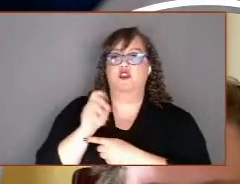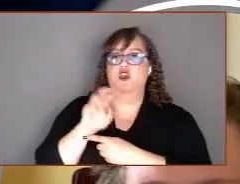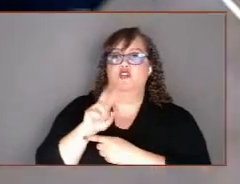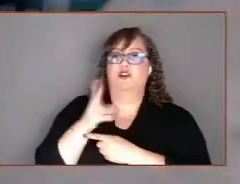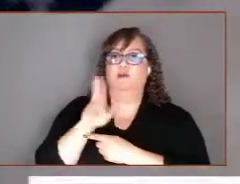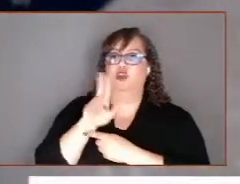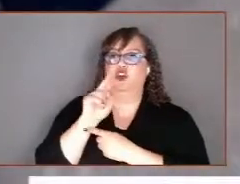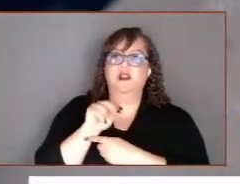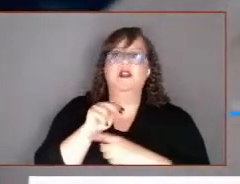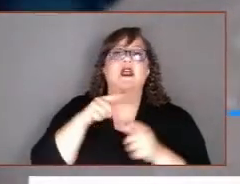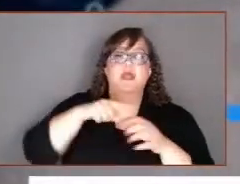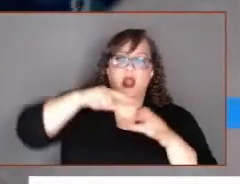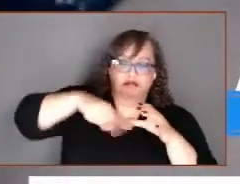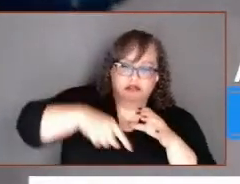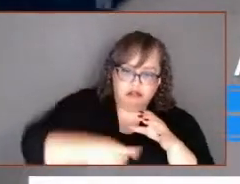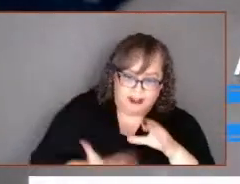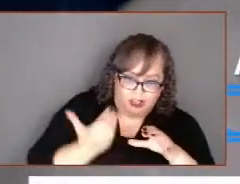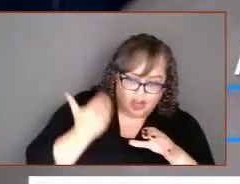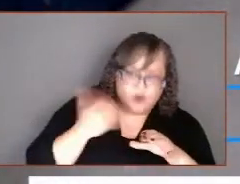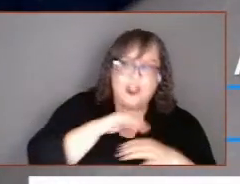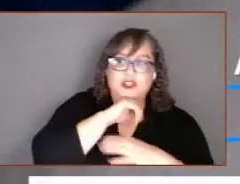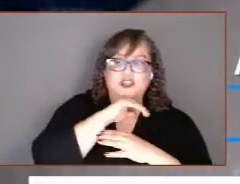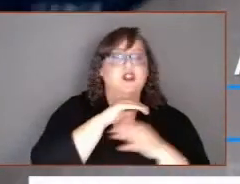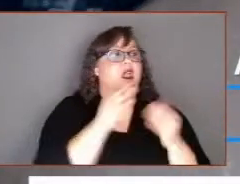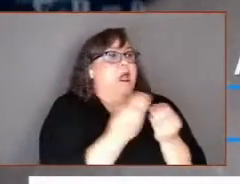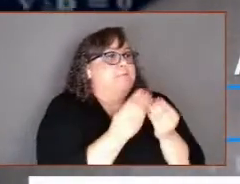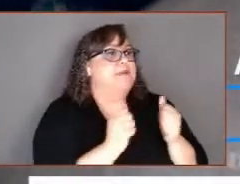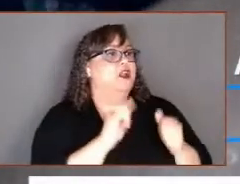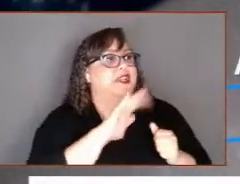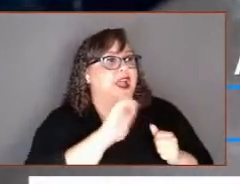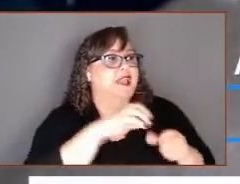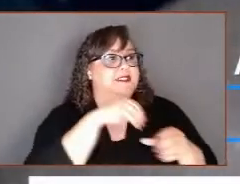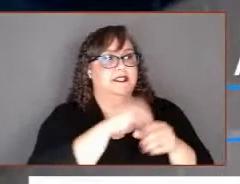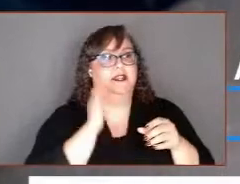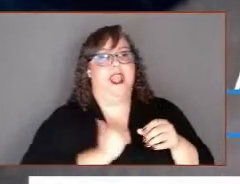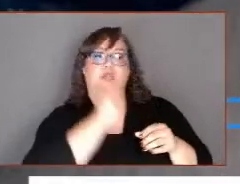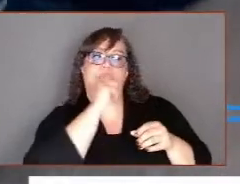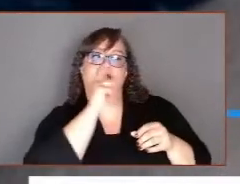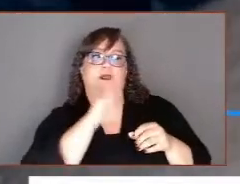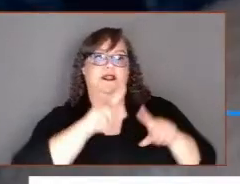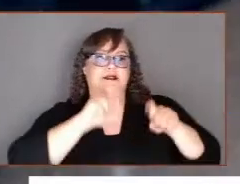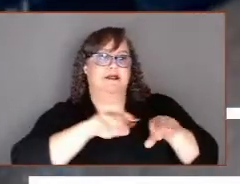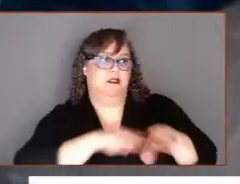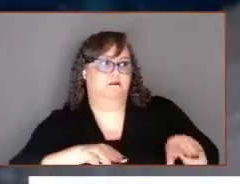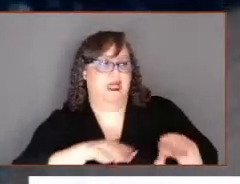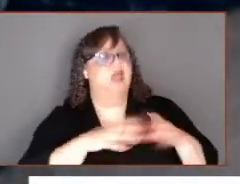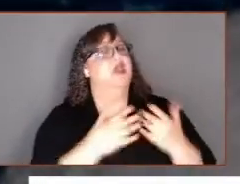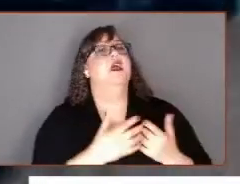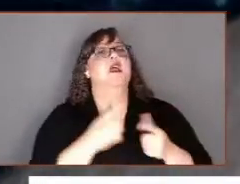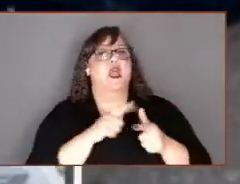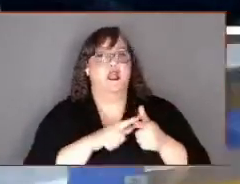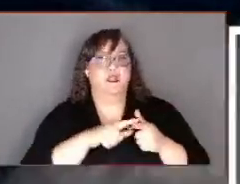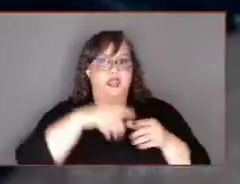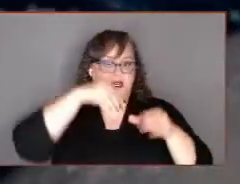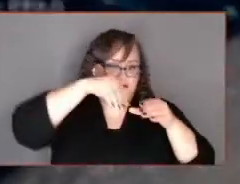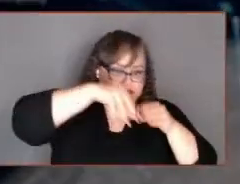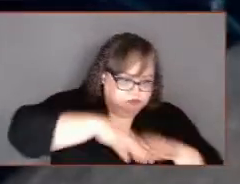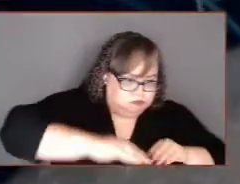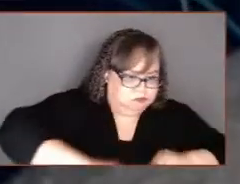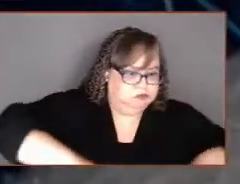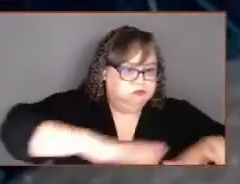dirt. Melt the ice within the simulated test bed, and then we would recirculate it back down, which then heats up more ice around it. We have a